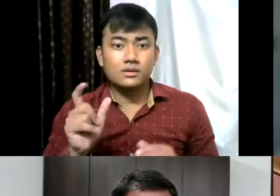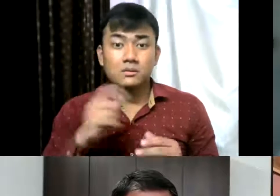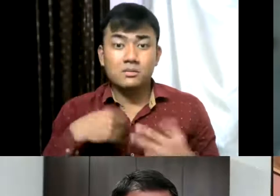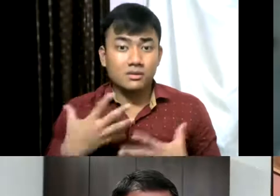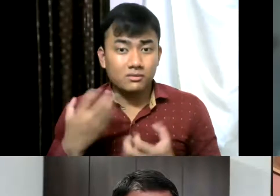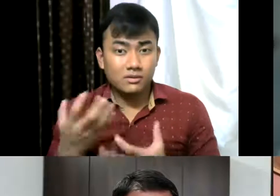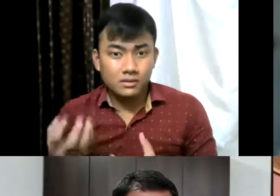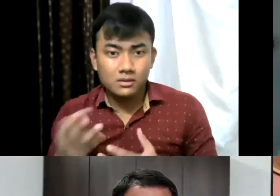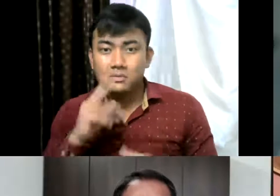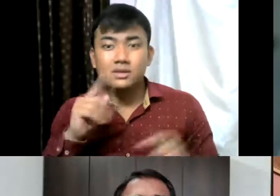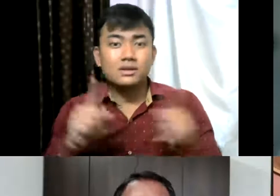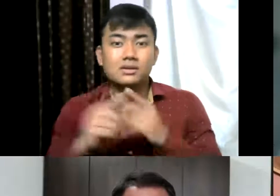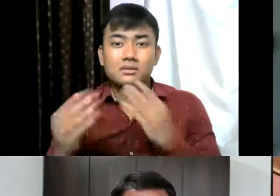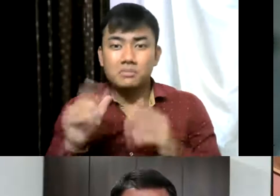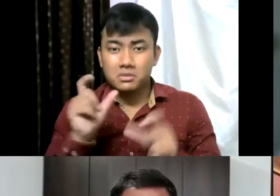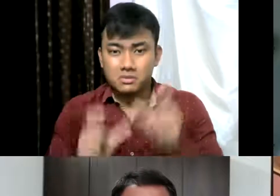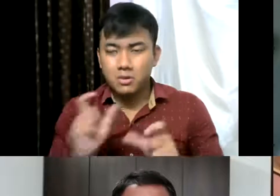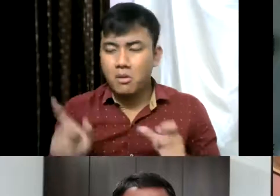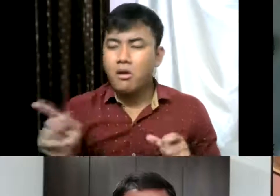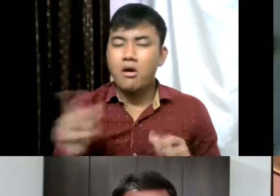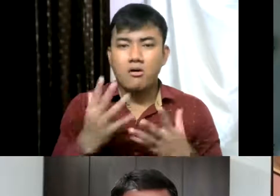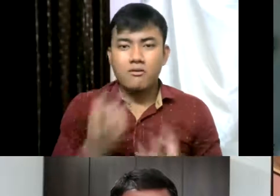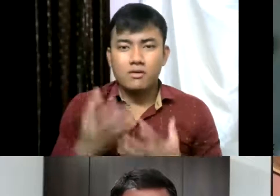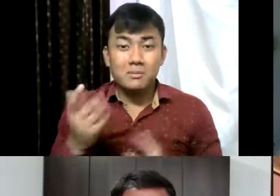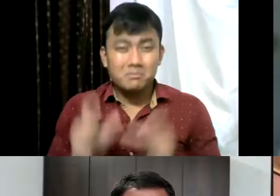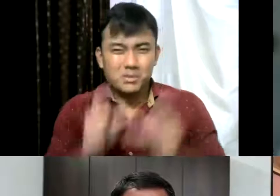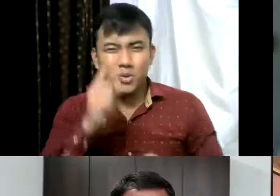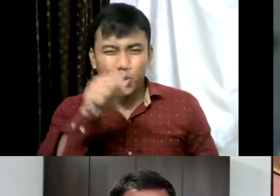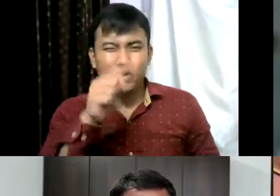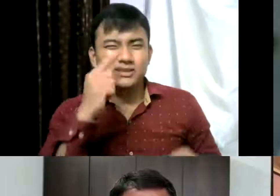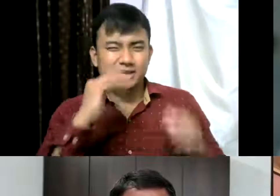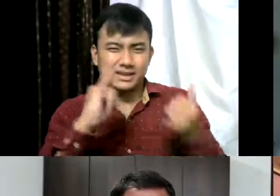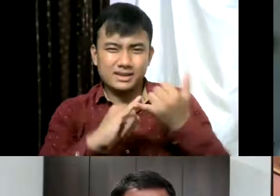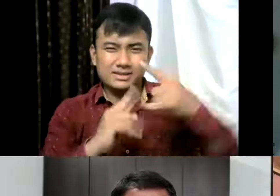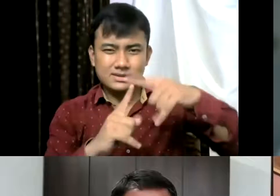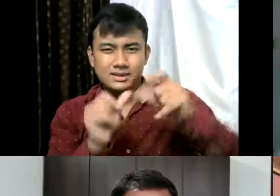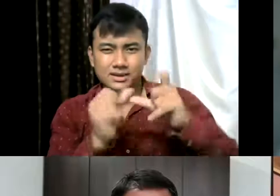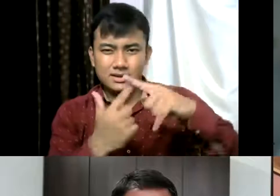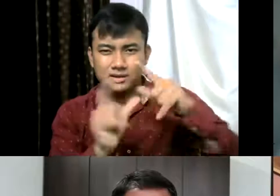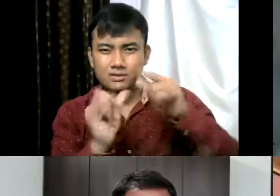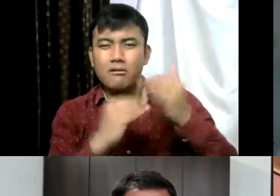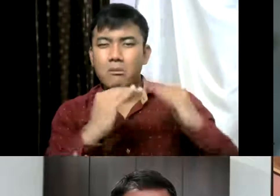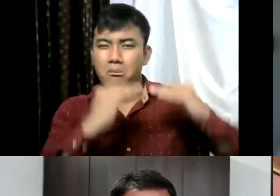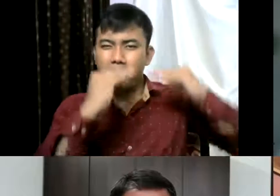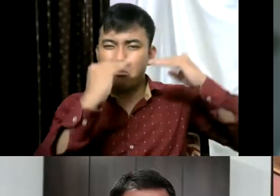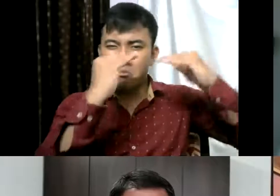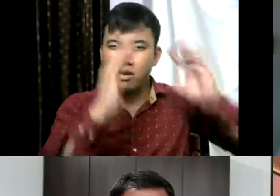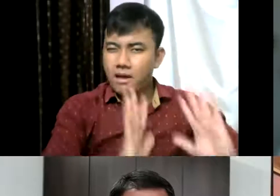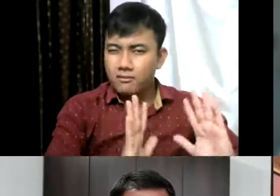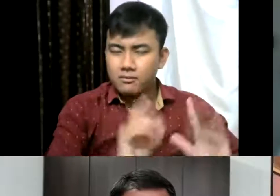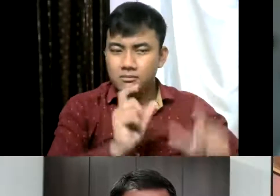Nawabi shock. This interests are of the Nawabs, but you want to simultaneously distance yourself from that Nawab heritage,